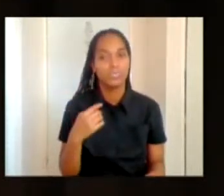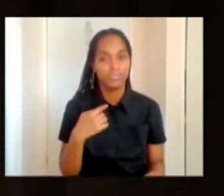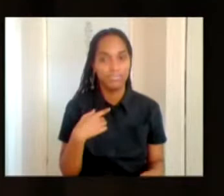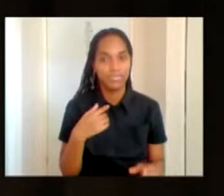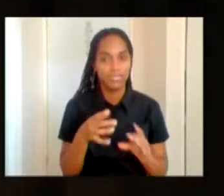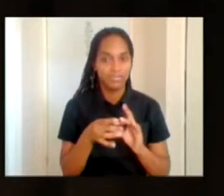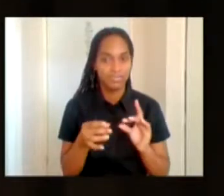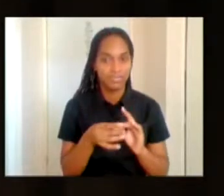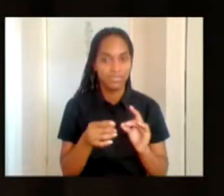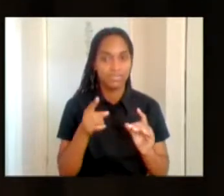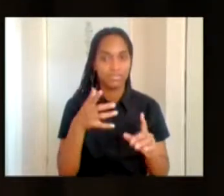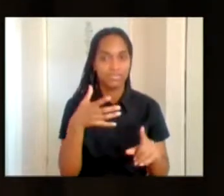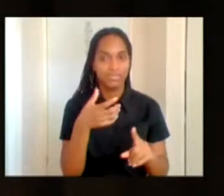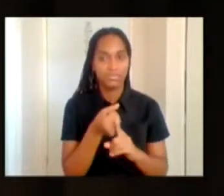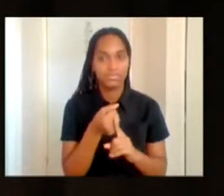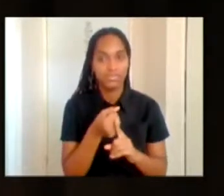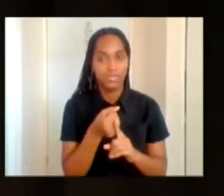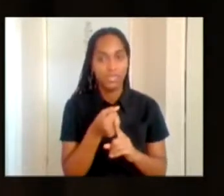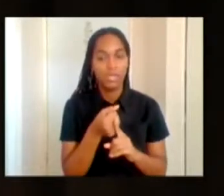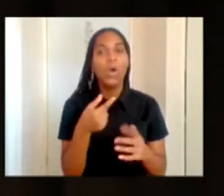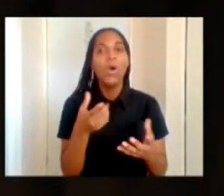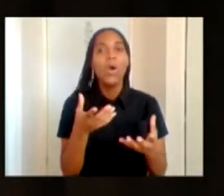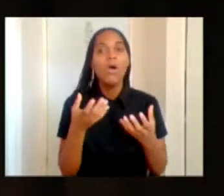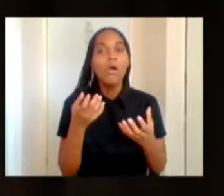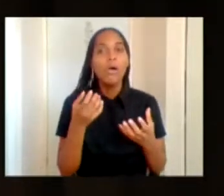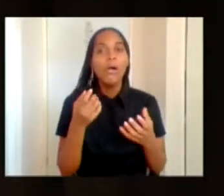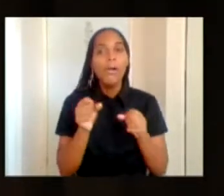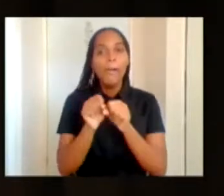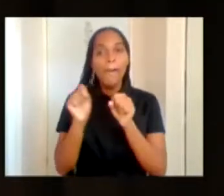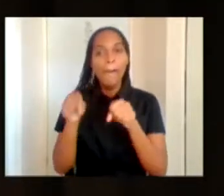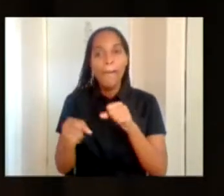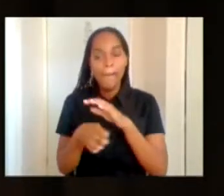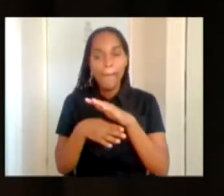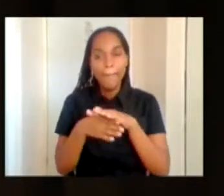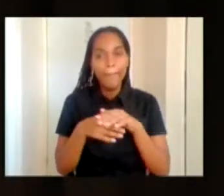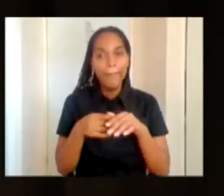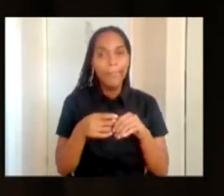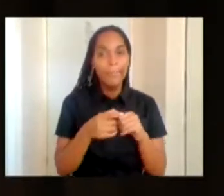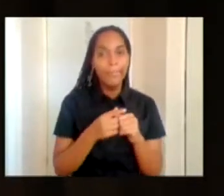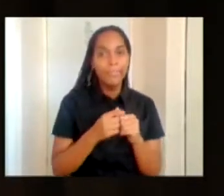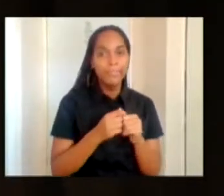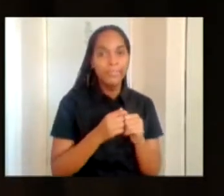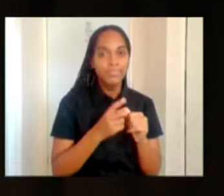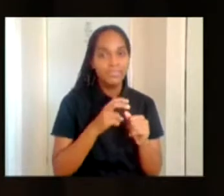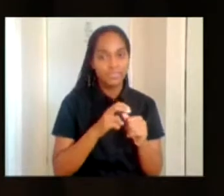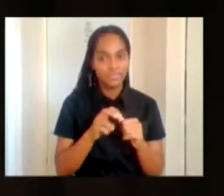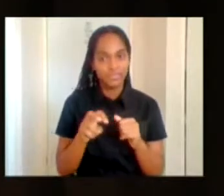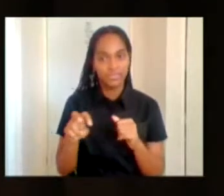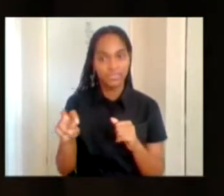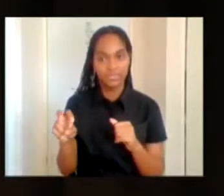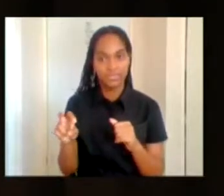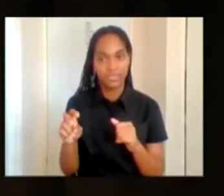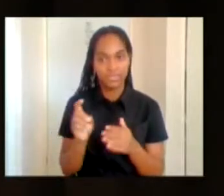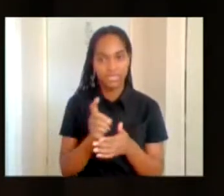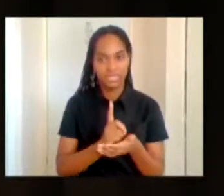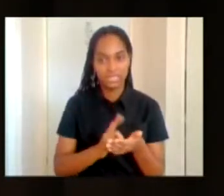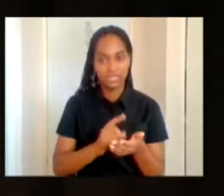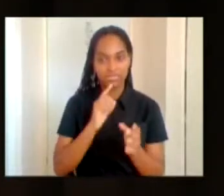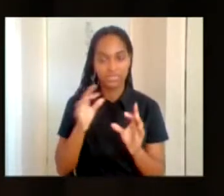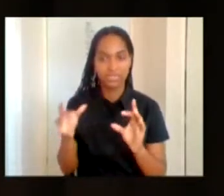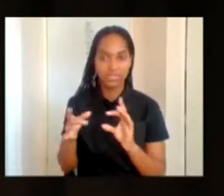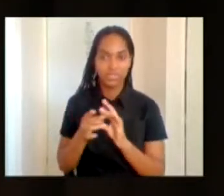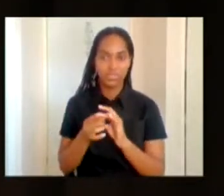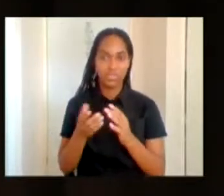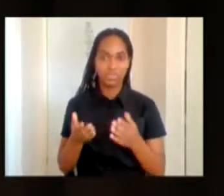MPEG 2 system-based, transport layer design, we try to convey the